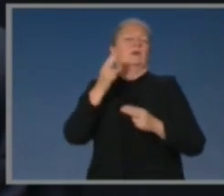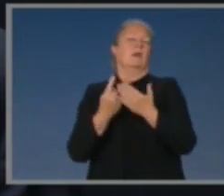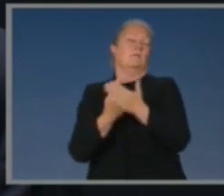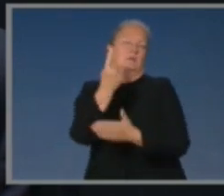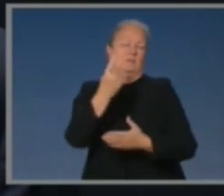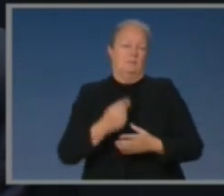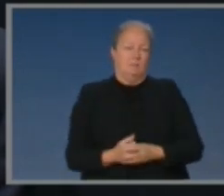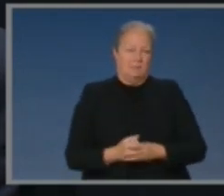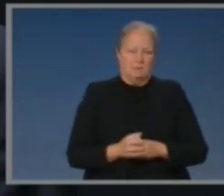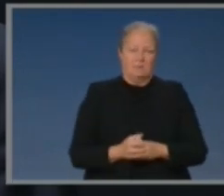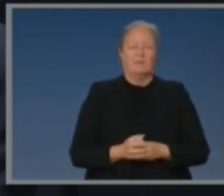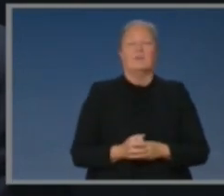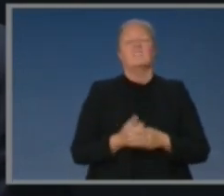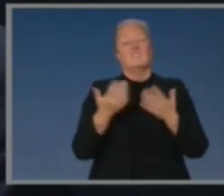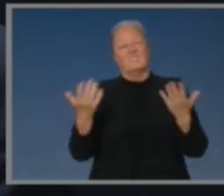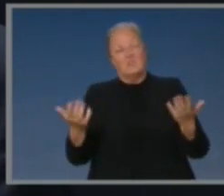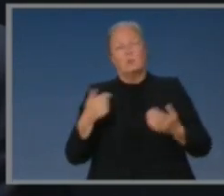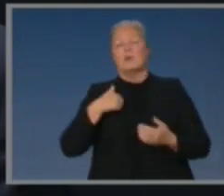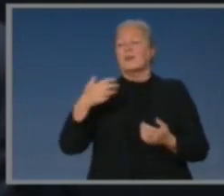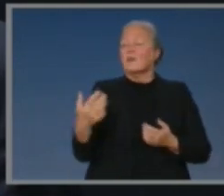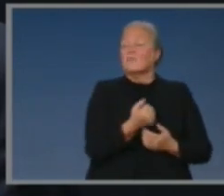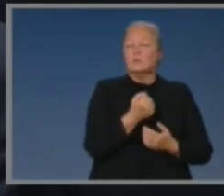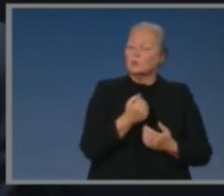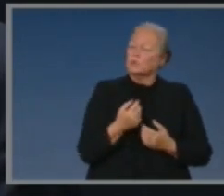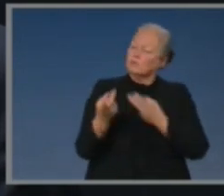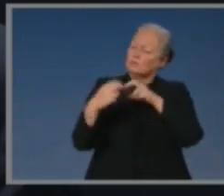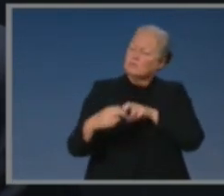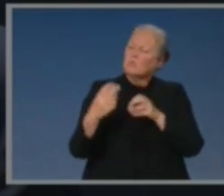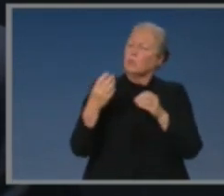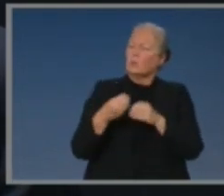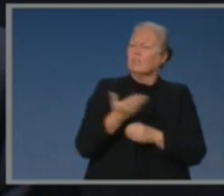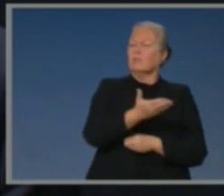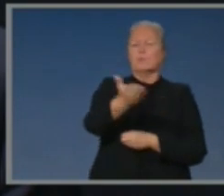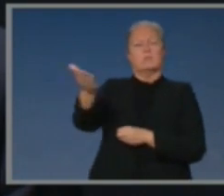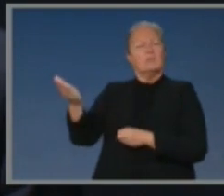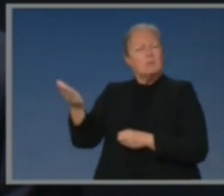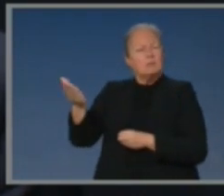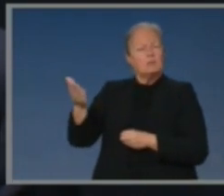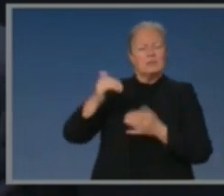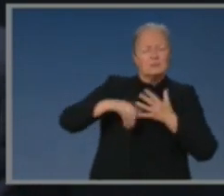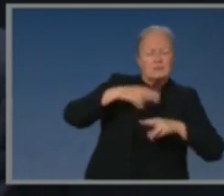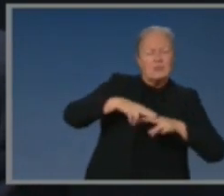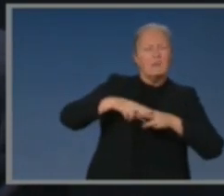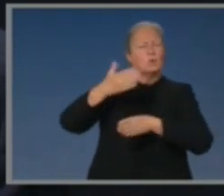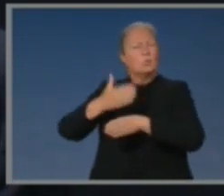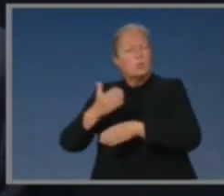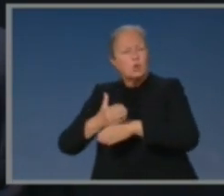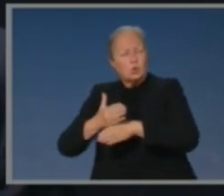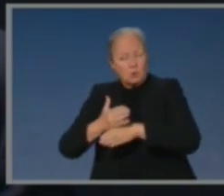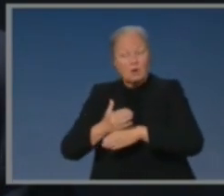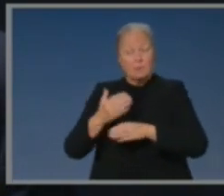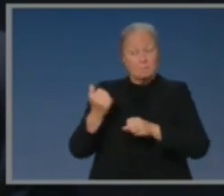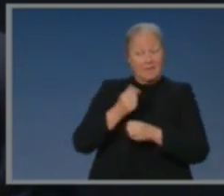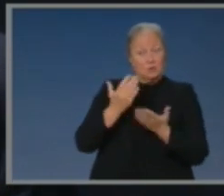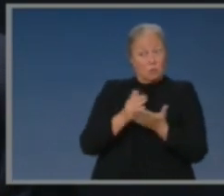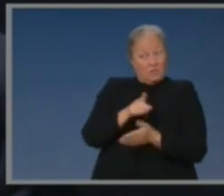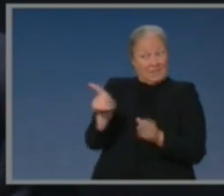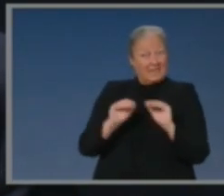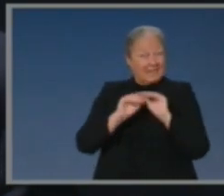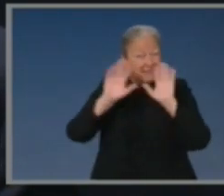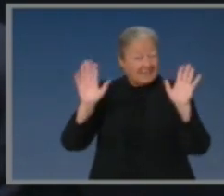of sitting down with employees, making sure everyone understands what's required and what's going to happen, how their families will be